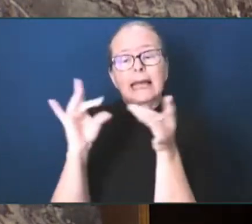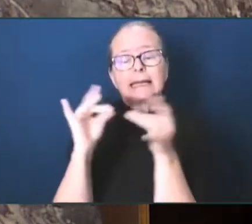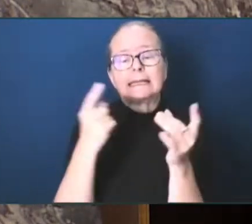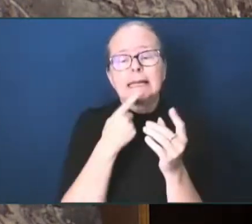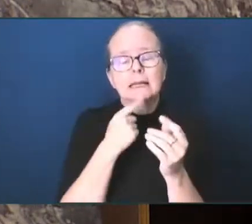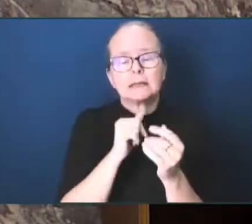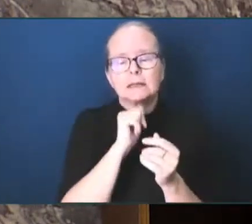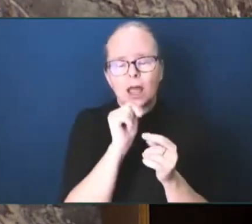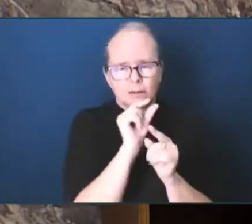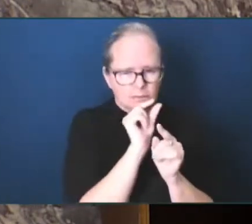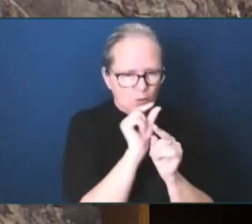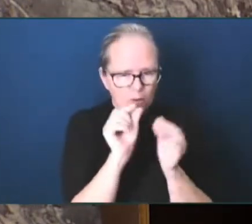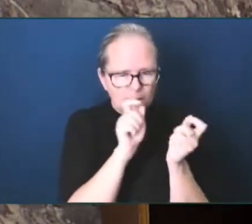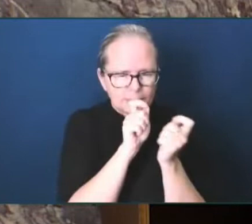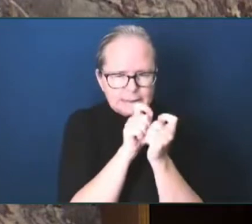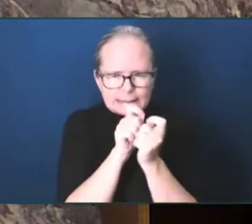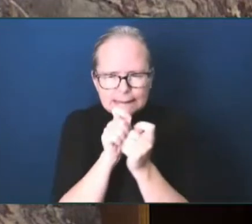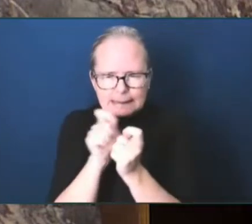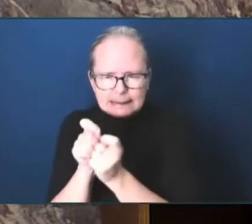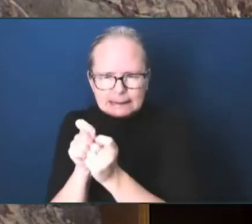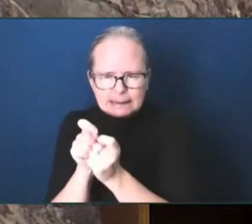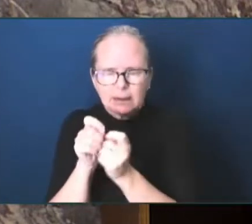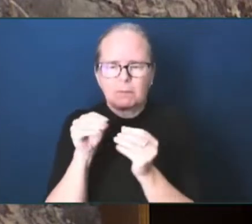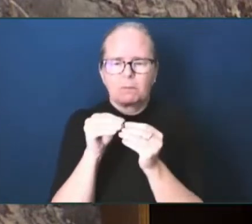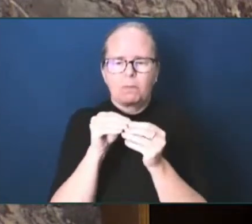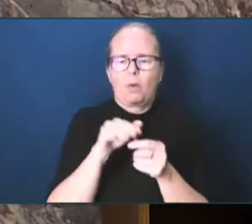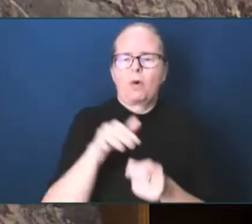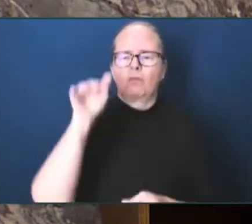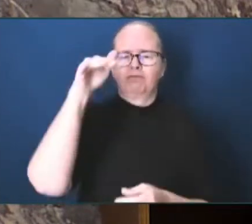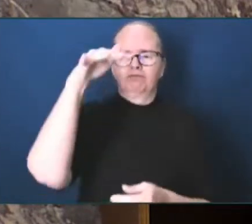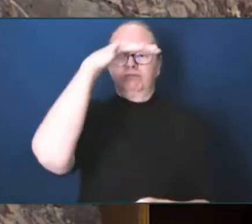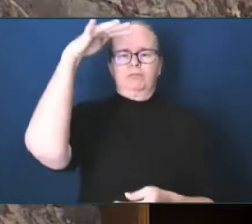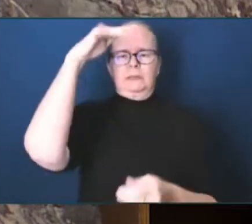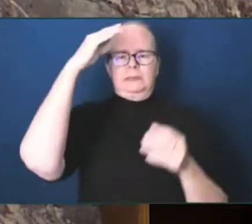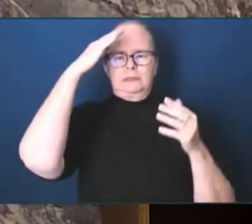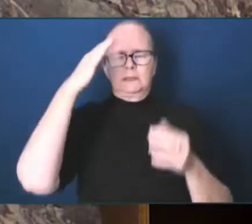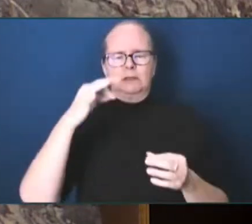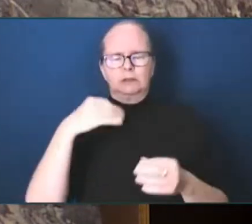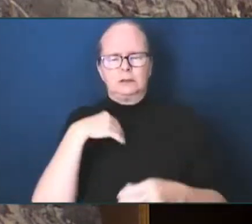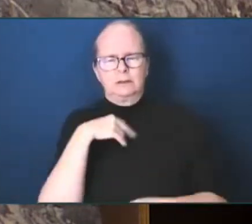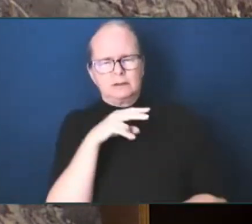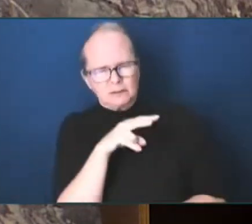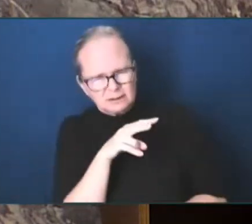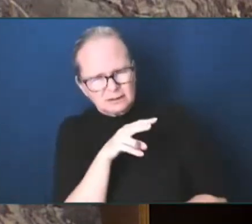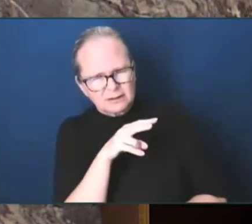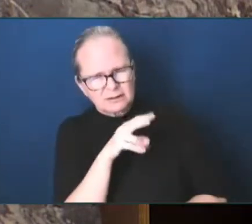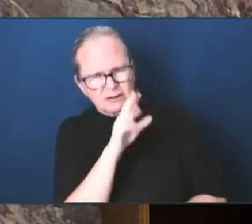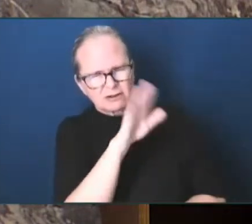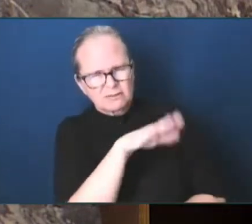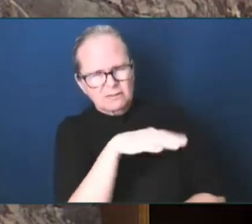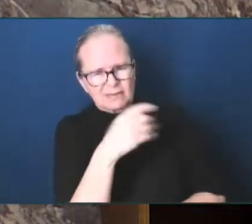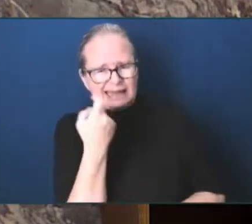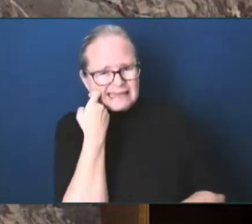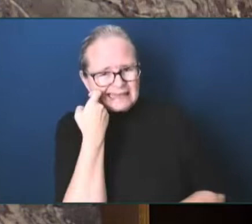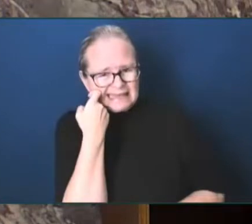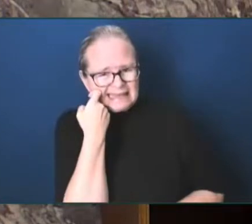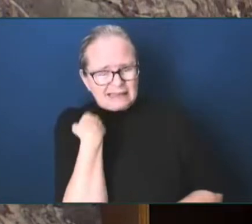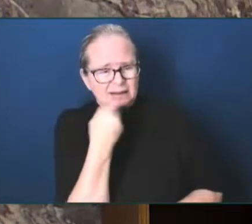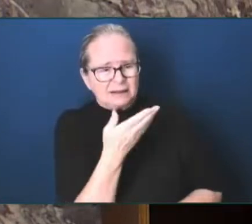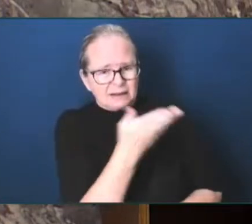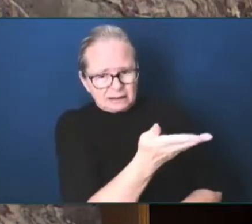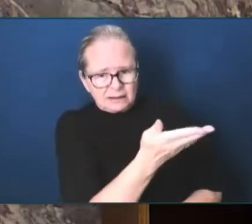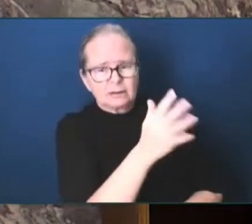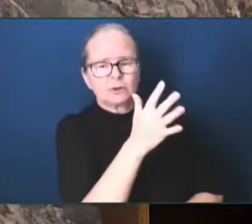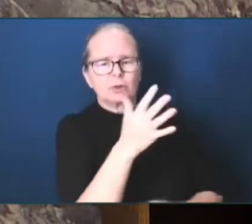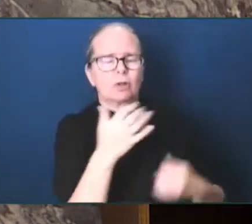I think British Columbians would agree that it's time for this minister to stop passing the buck and to recognize that when a program is proven to work